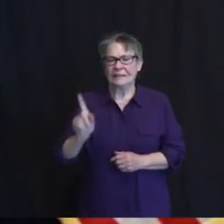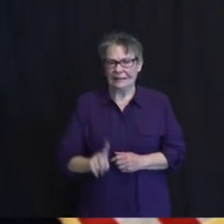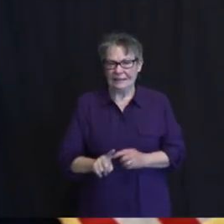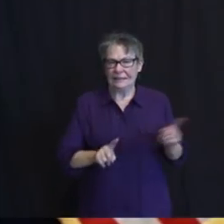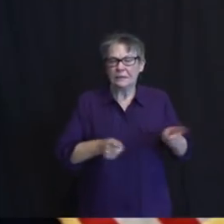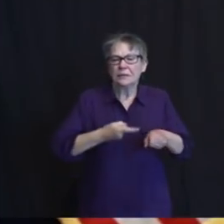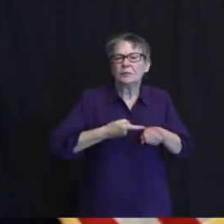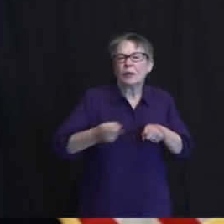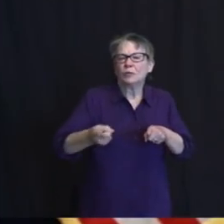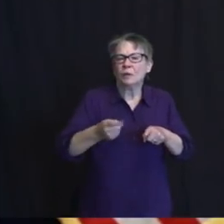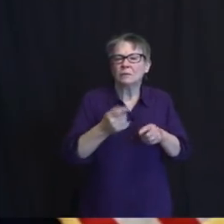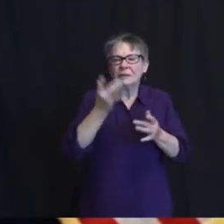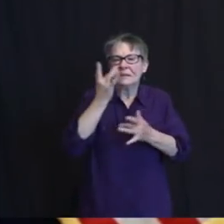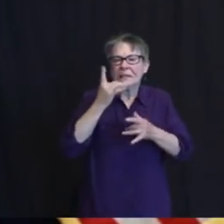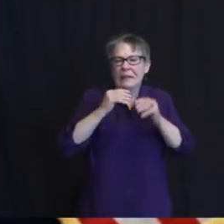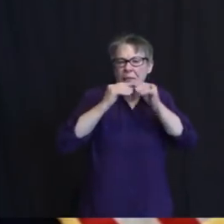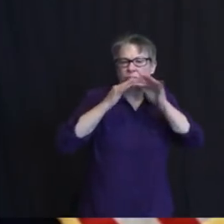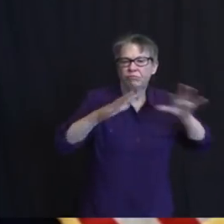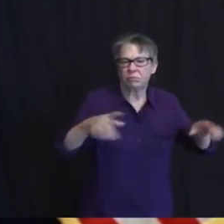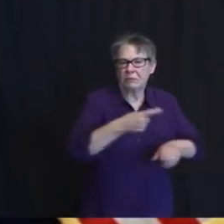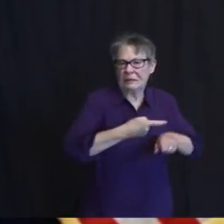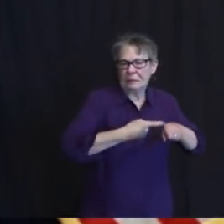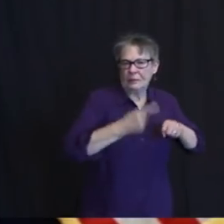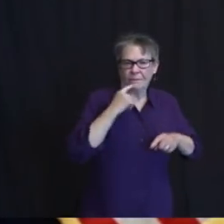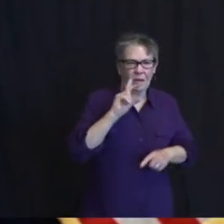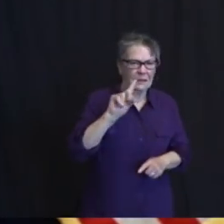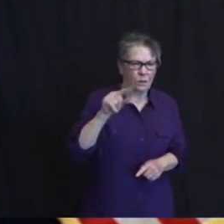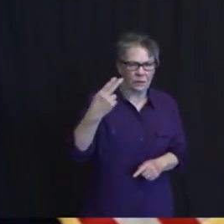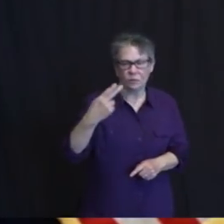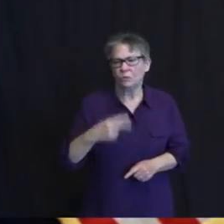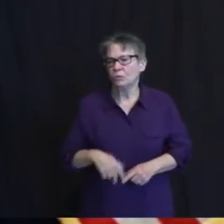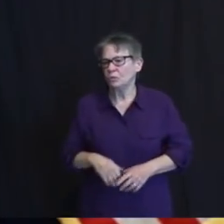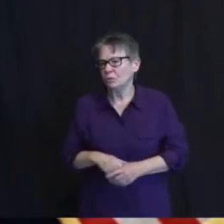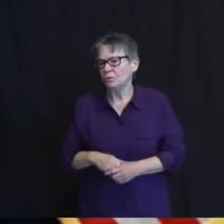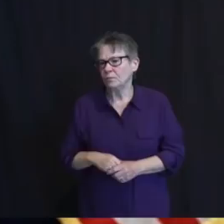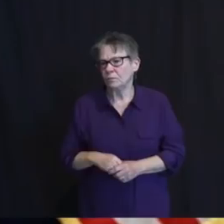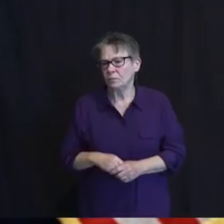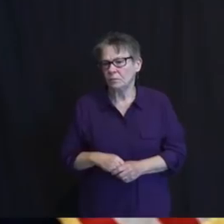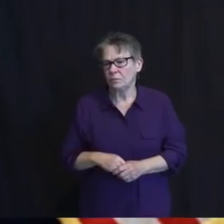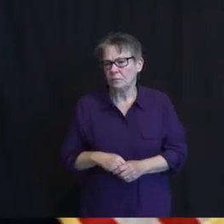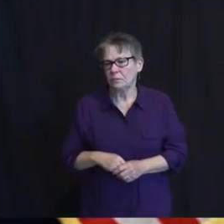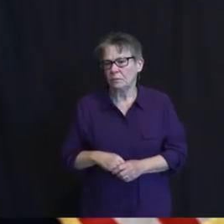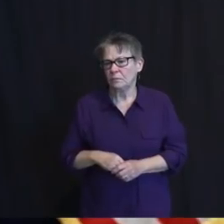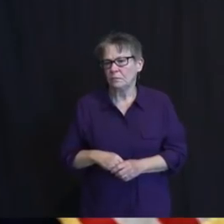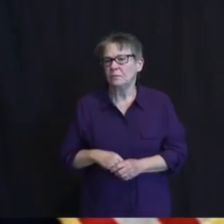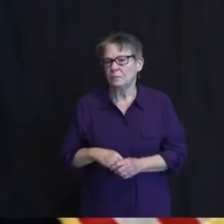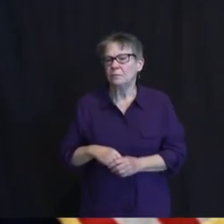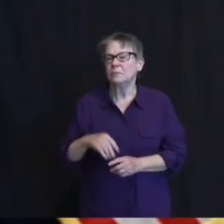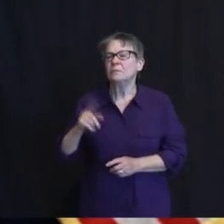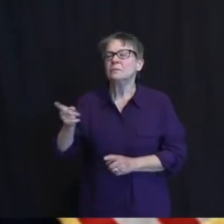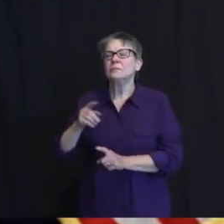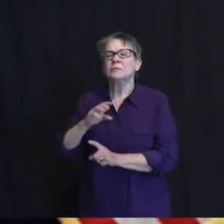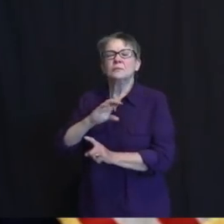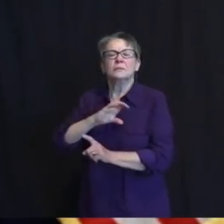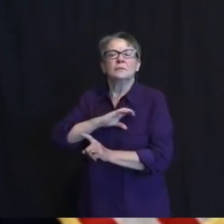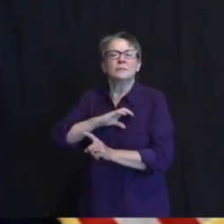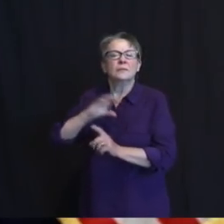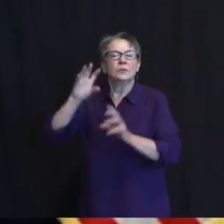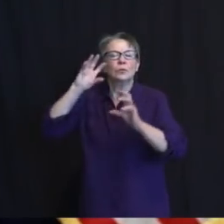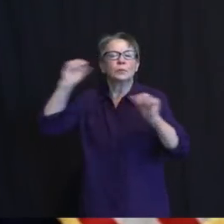Pat Callahan. Director of the Office of Homeland Security and Preparedness, Jared Maples, is with us. Deputy Counsel Paramel Garg to answer